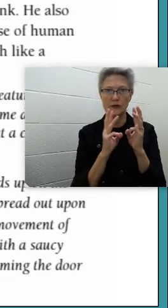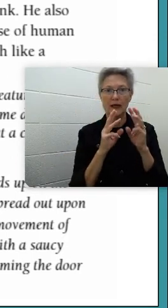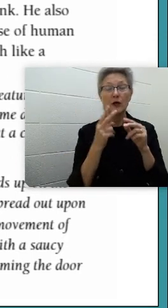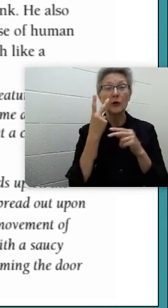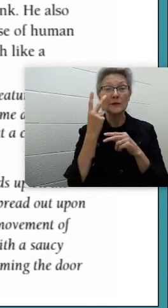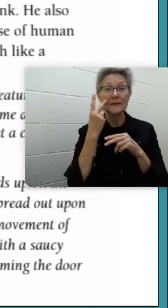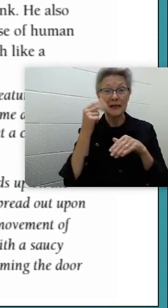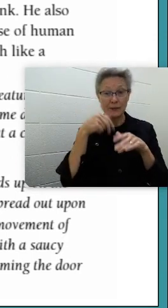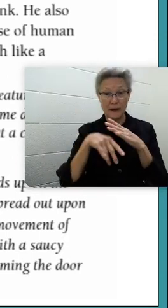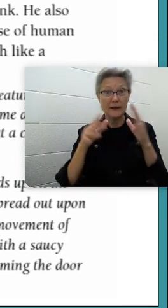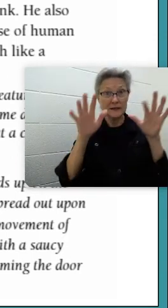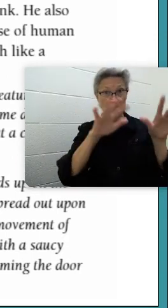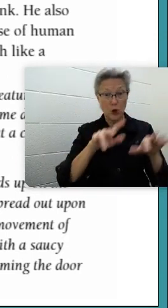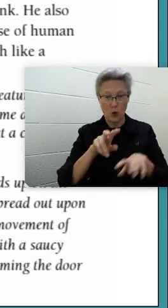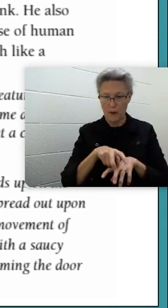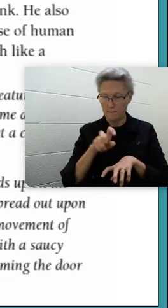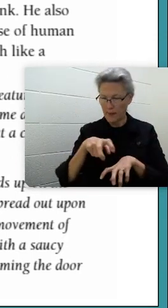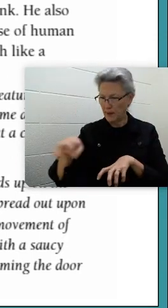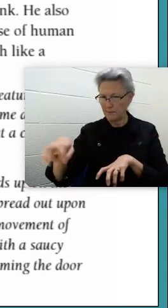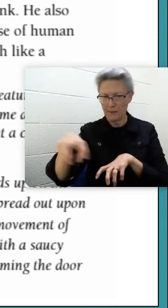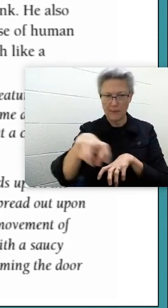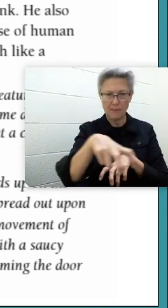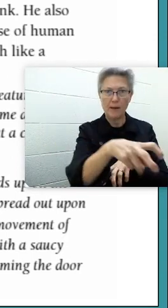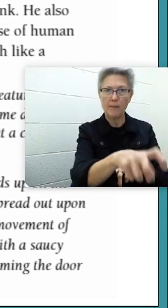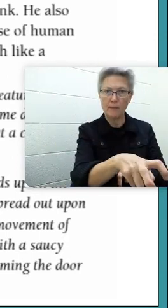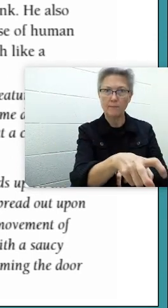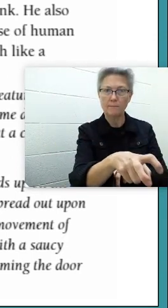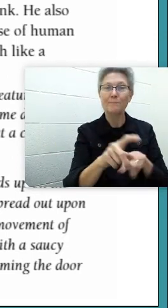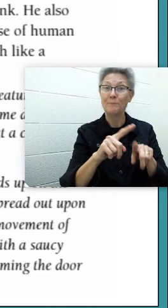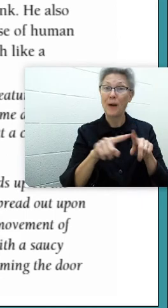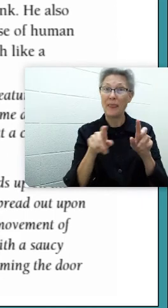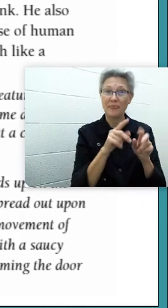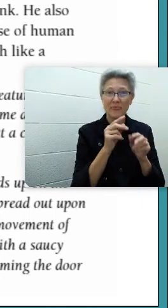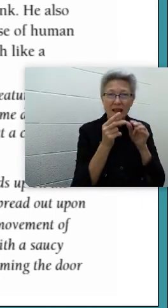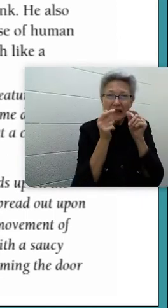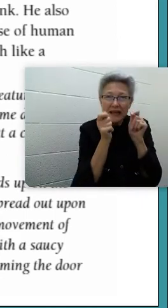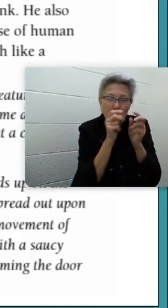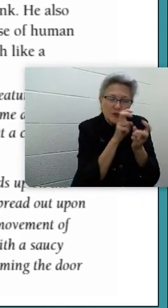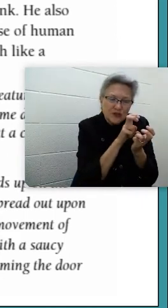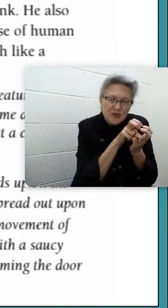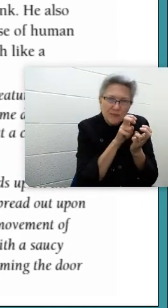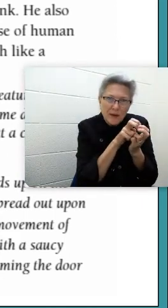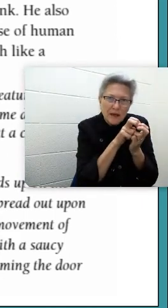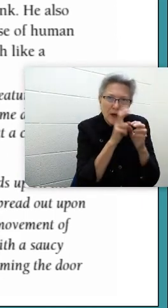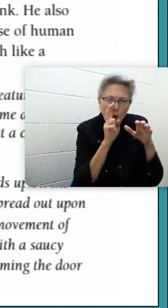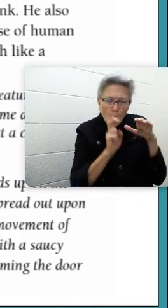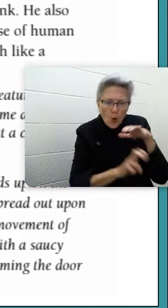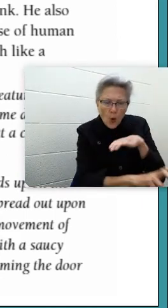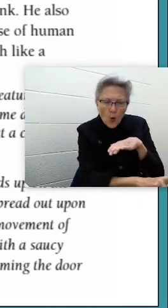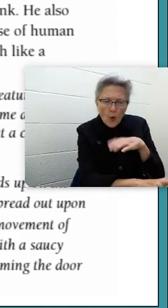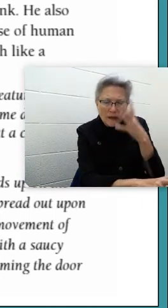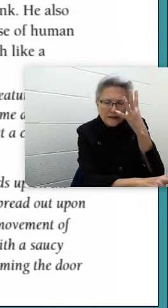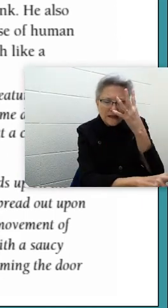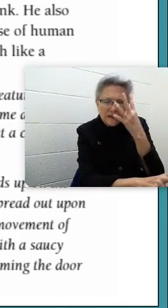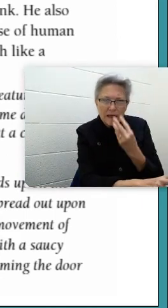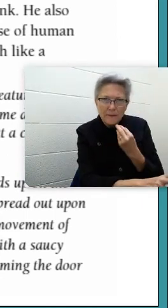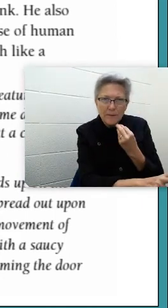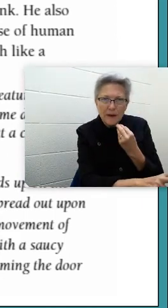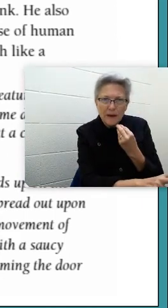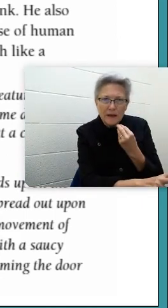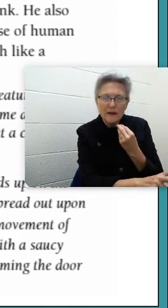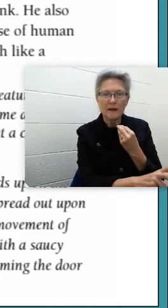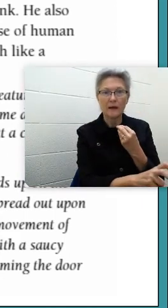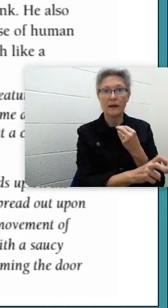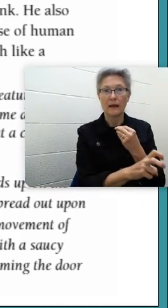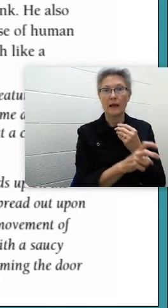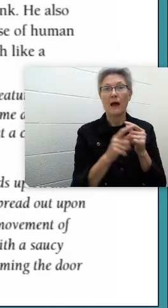new fallen snow throughout the season, but the chipmunk retired from view early in December. He has passed